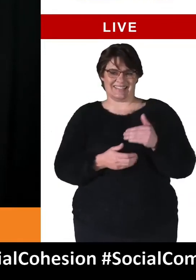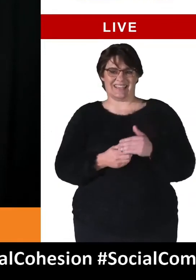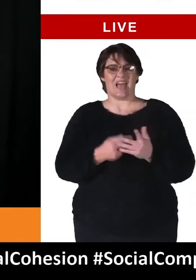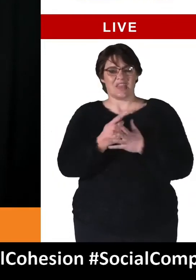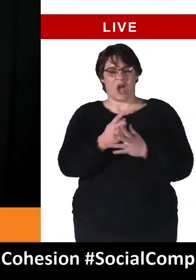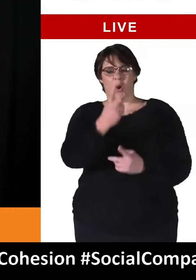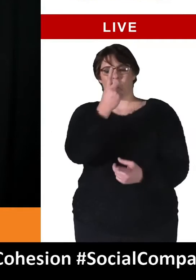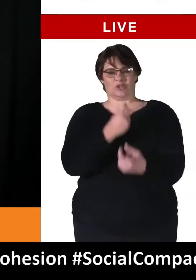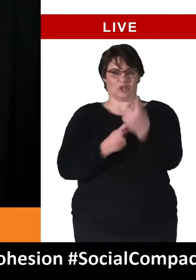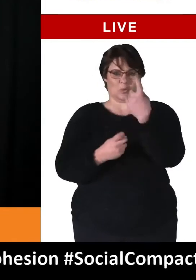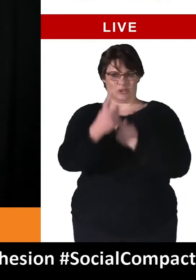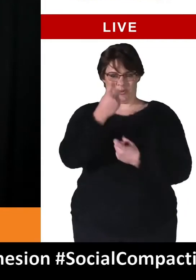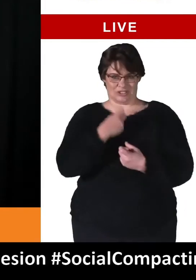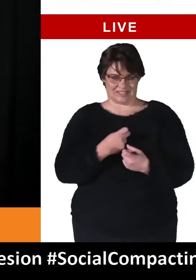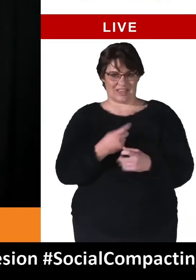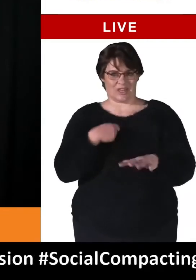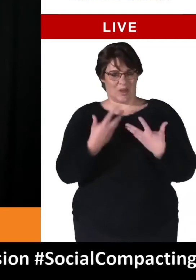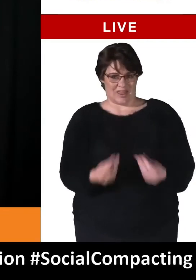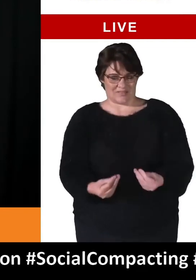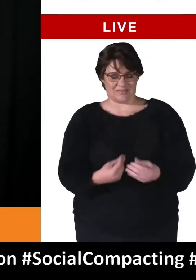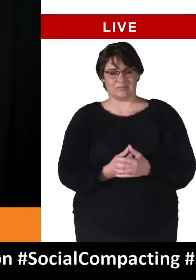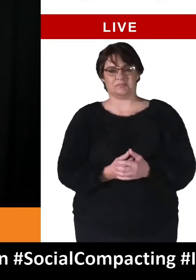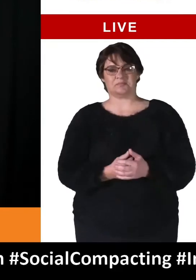the questions that we have.